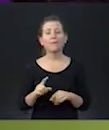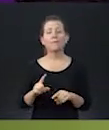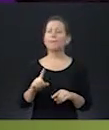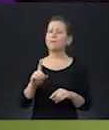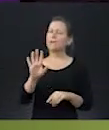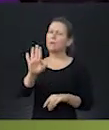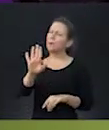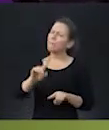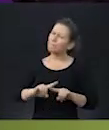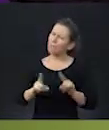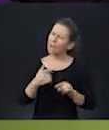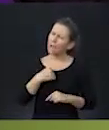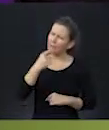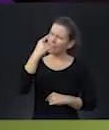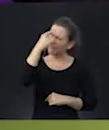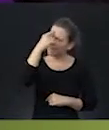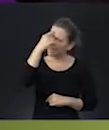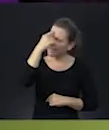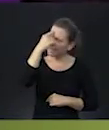But I